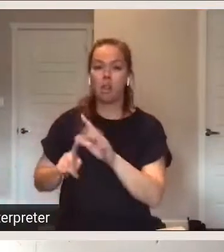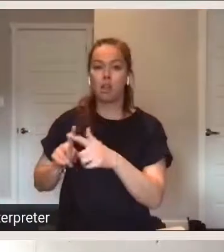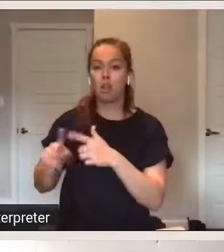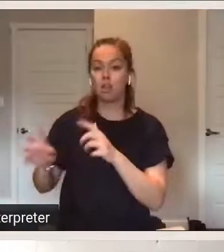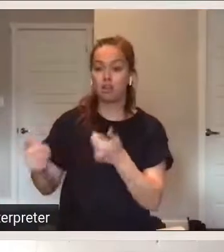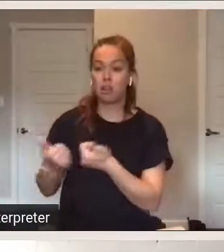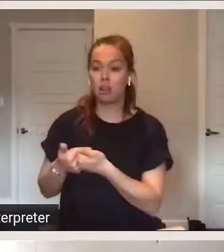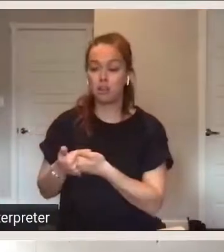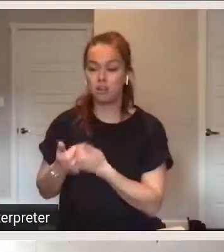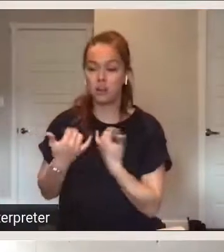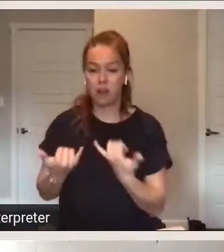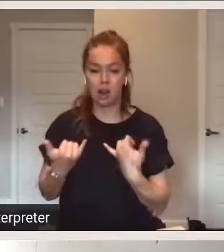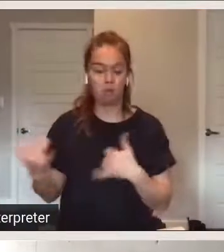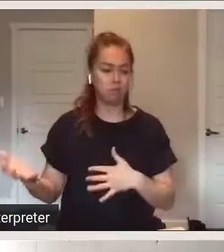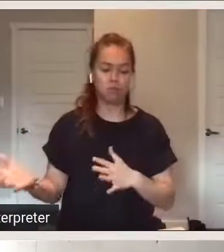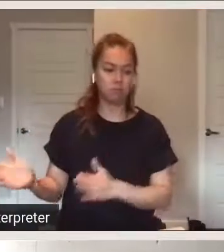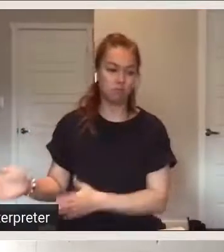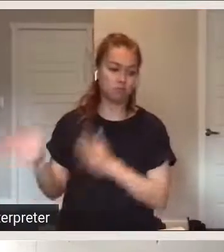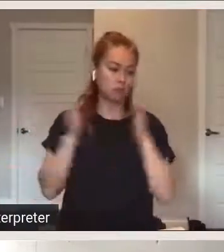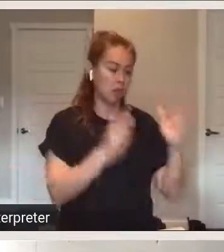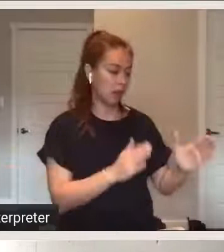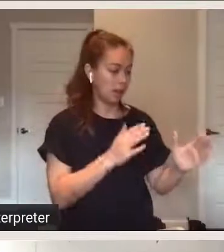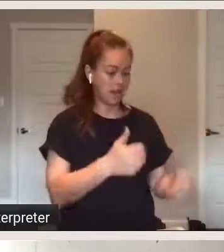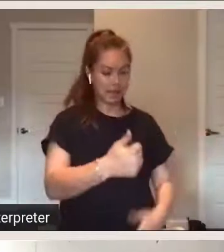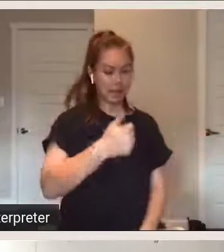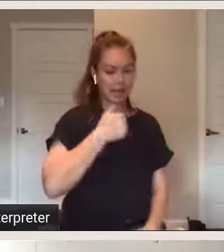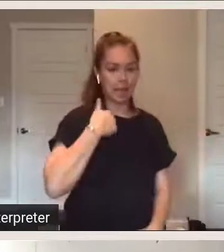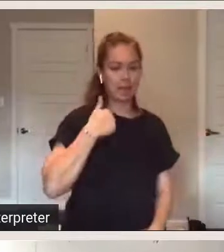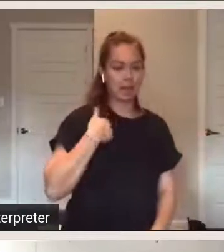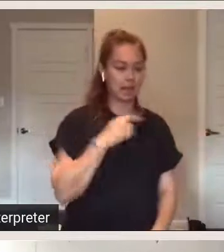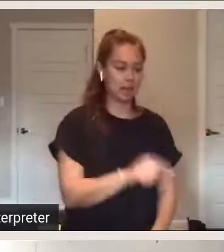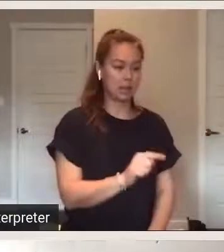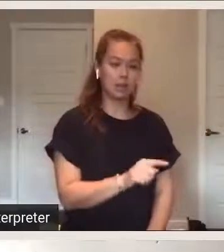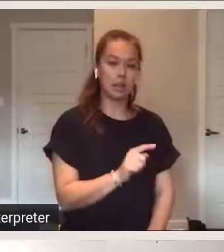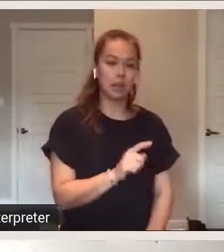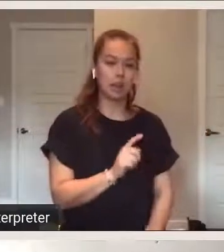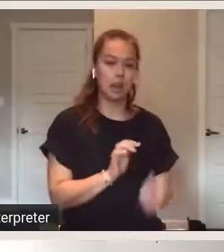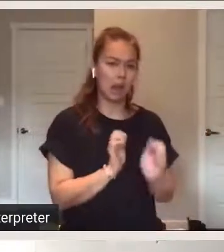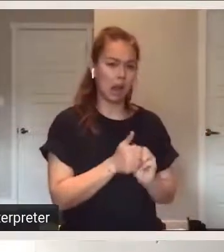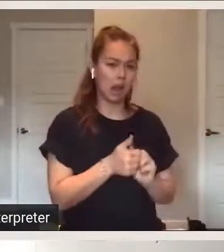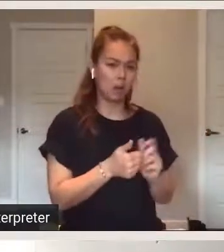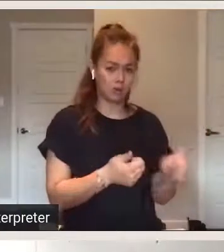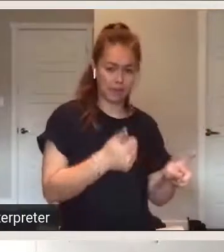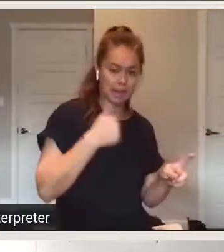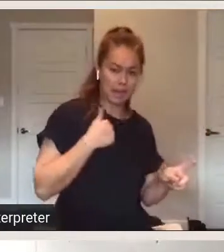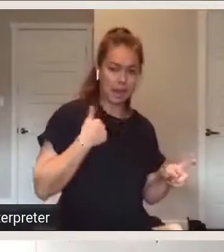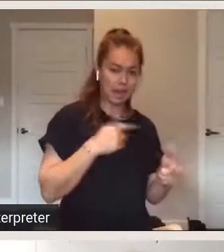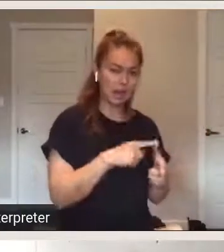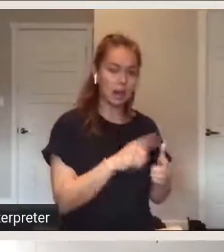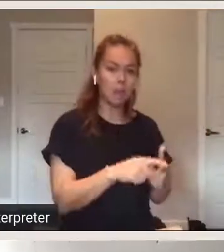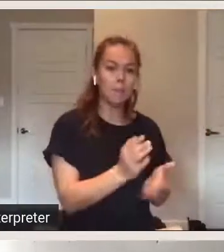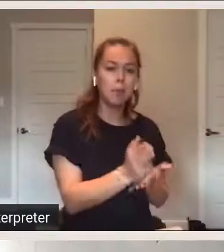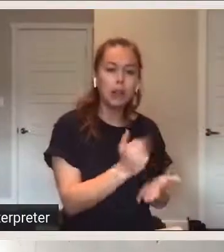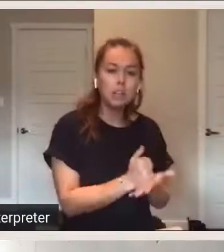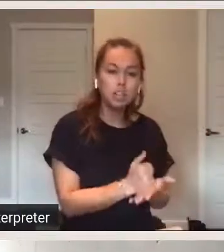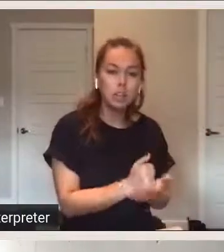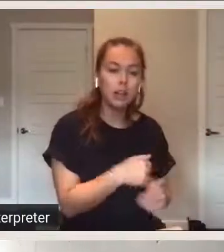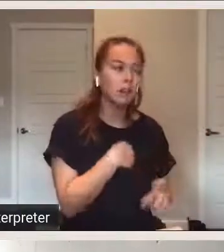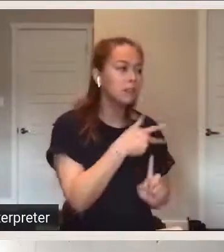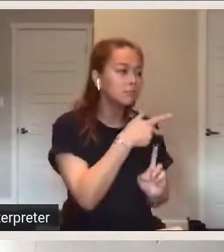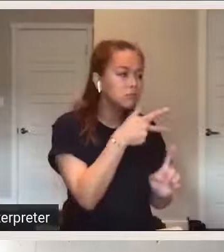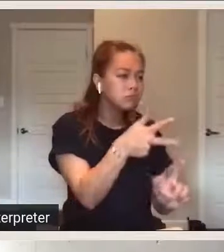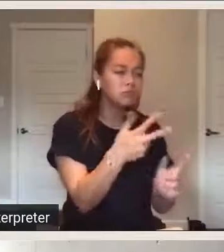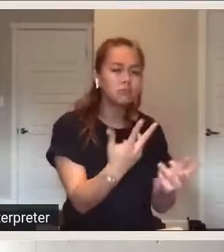Canada? How do we set it in Canada with like the budgetary restraints and everything like that, or how do we shoot it in Canada?